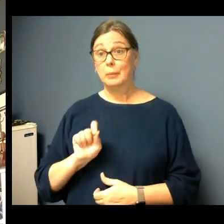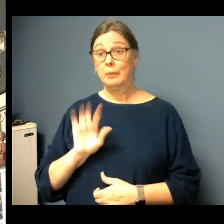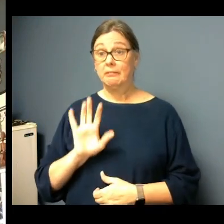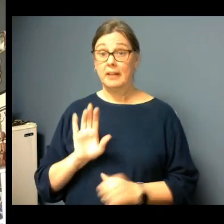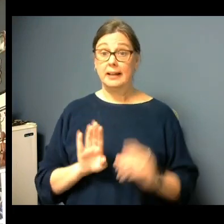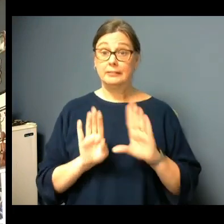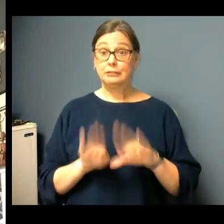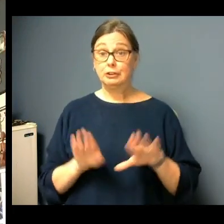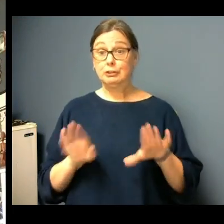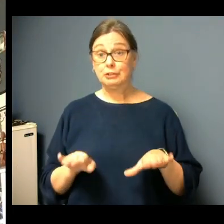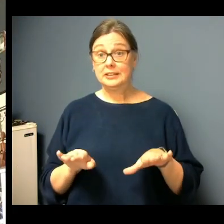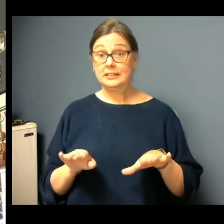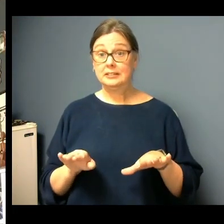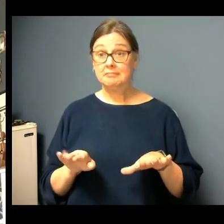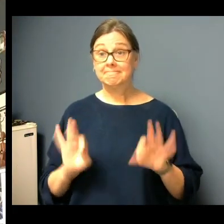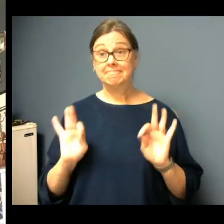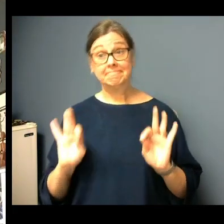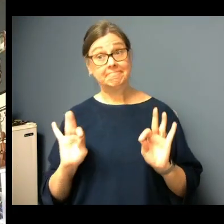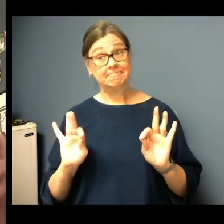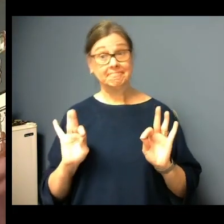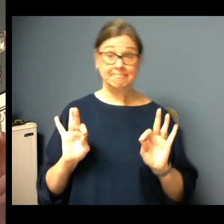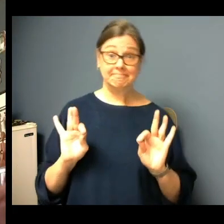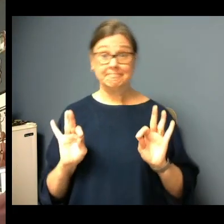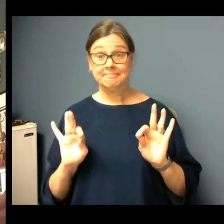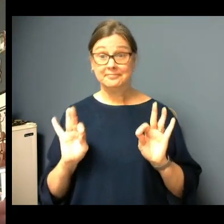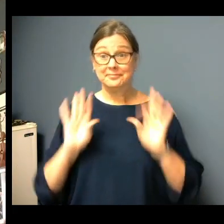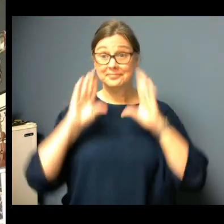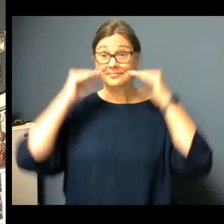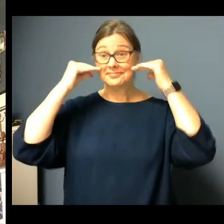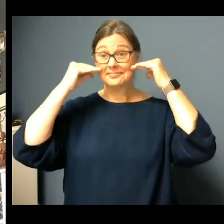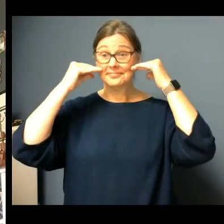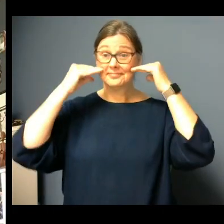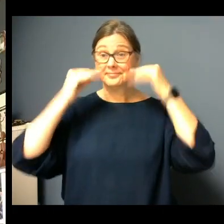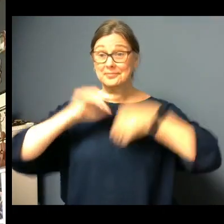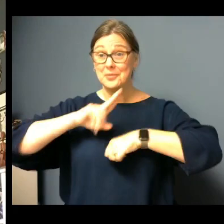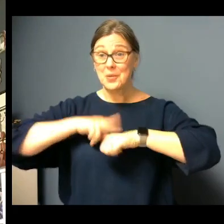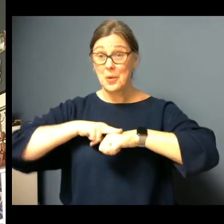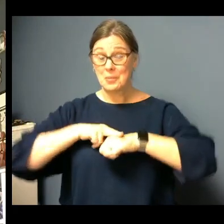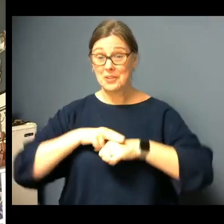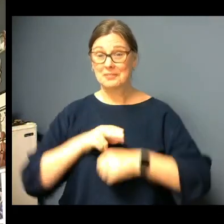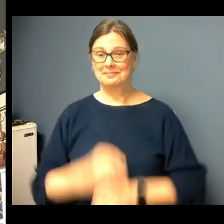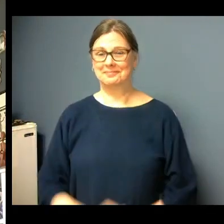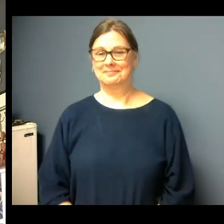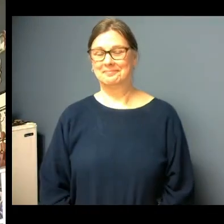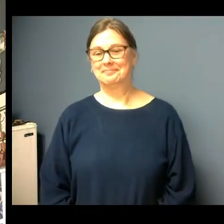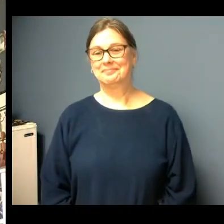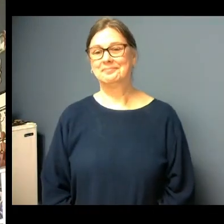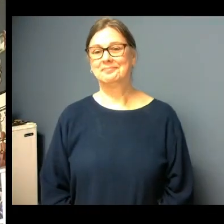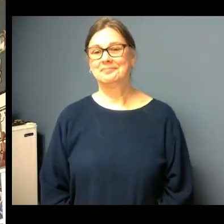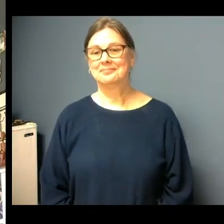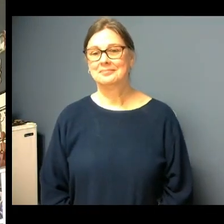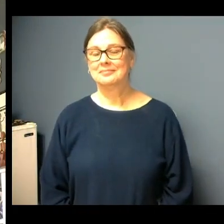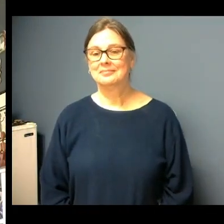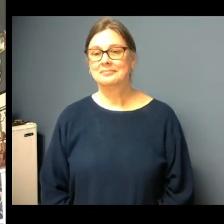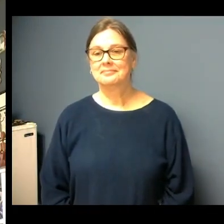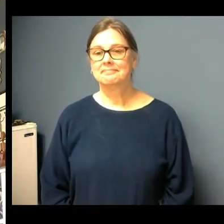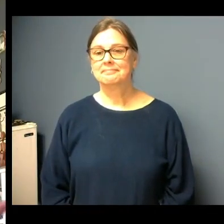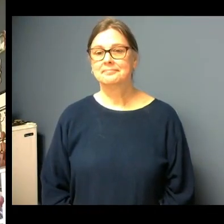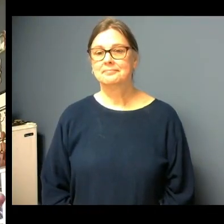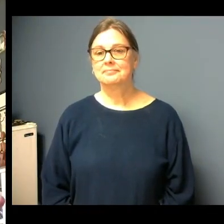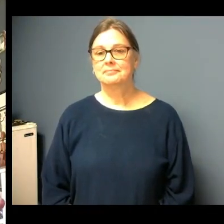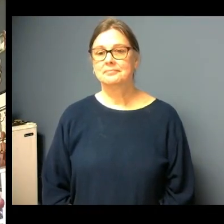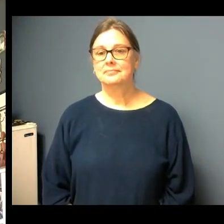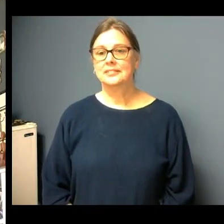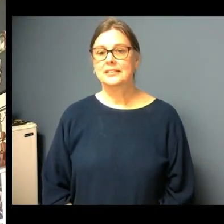3.5 children, the sense of being normal. We could kind of think about what we're